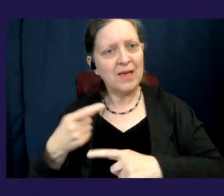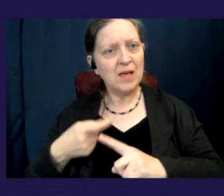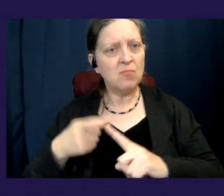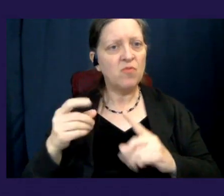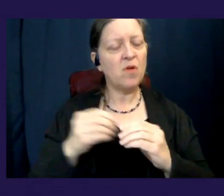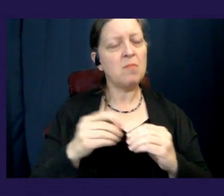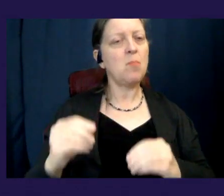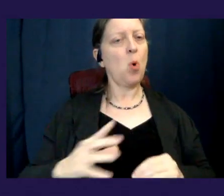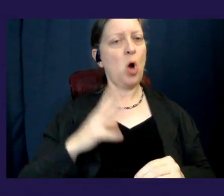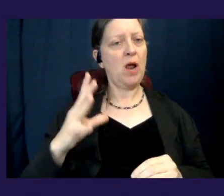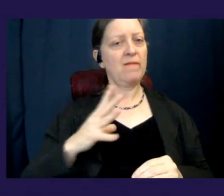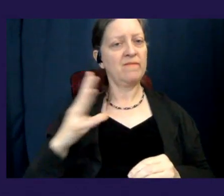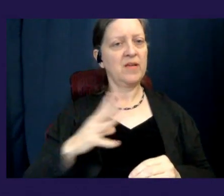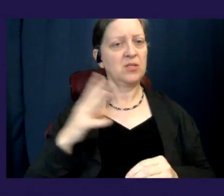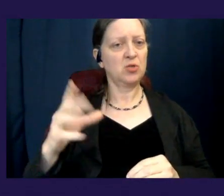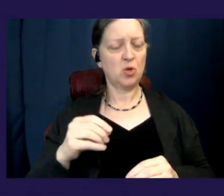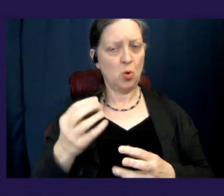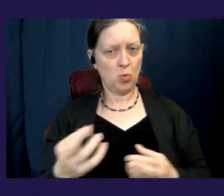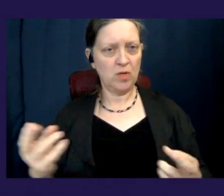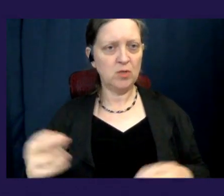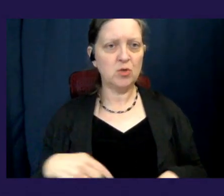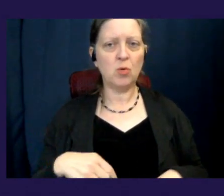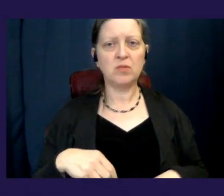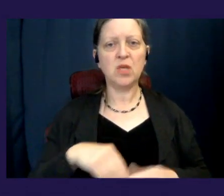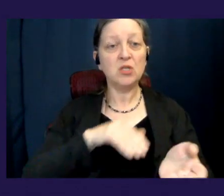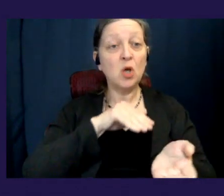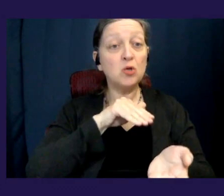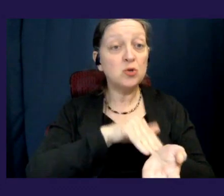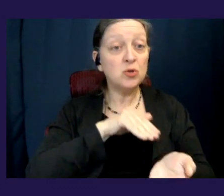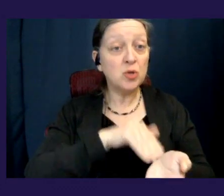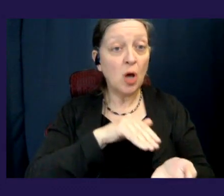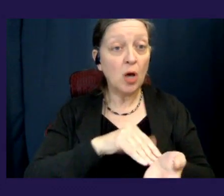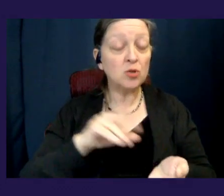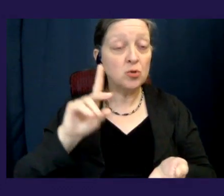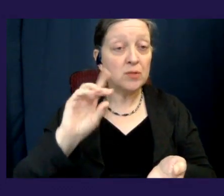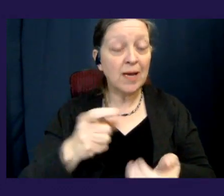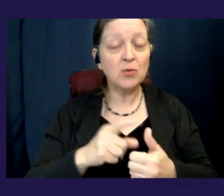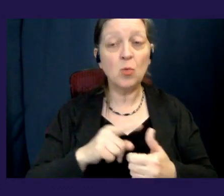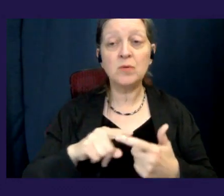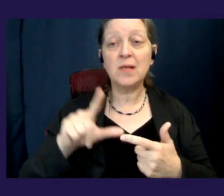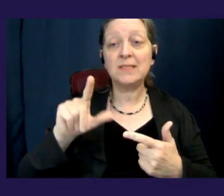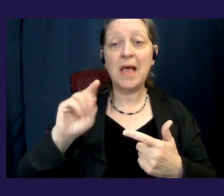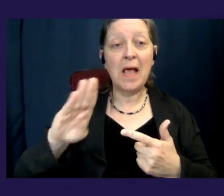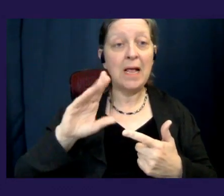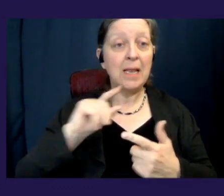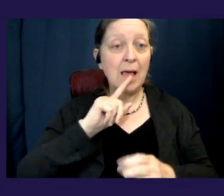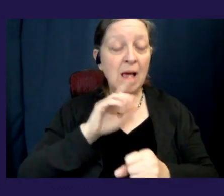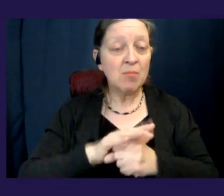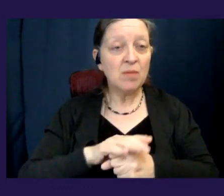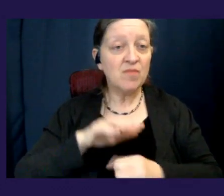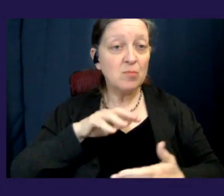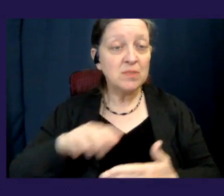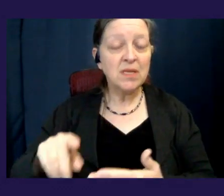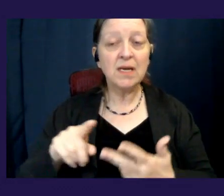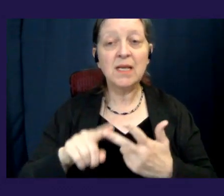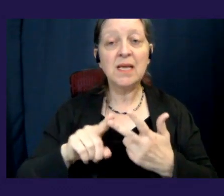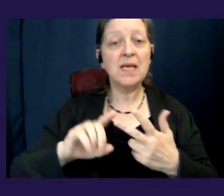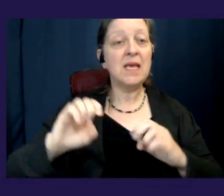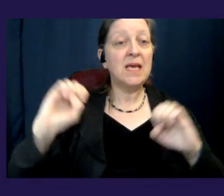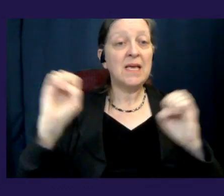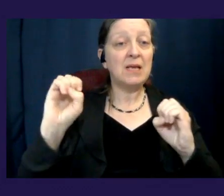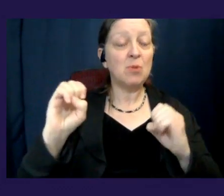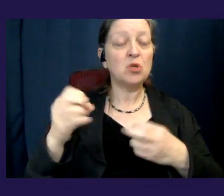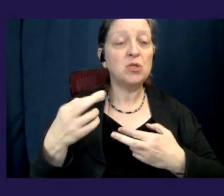physician diagnosis, laboratory confirmed studies, sometimes emergency room chief complaint data. Because of that,